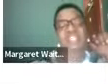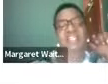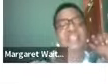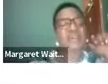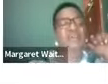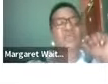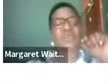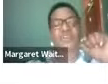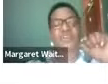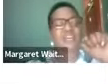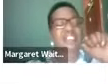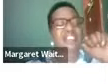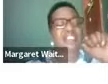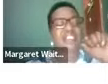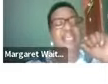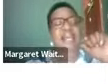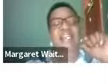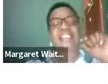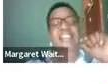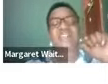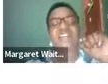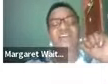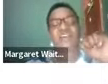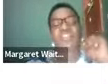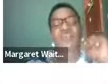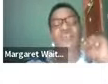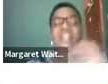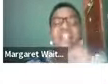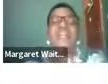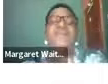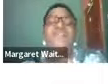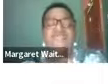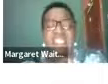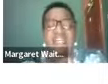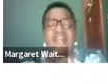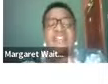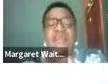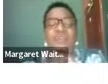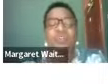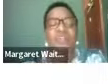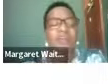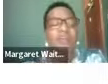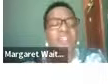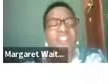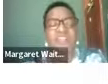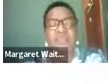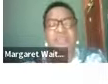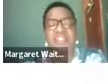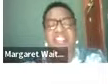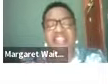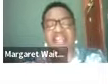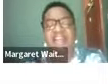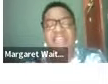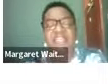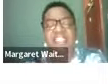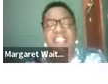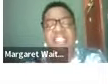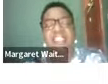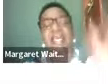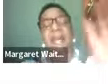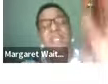89,000, over 89,000 went to the universities, and TVET only took 115. And this, when you're talking about the TVET placement, this is in the